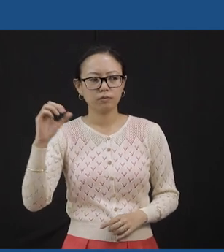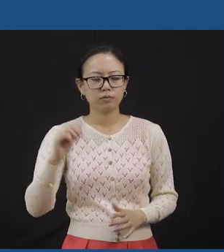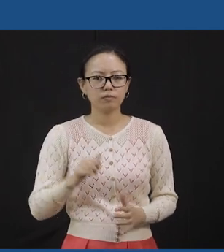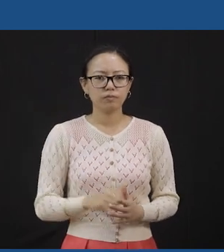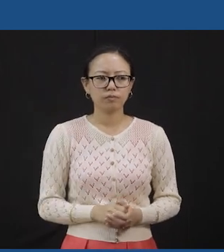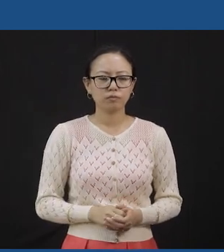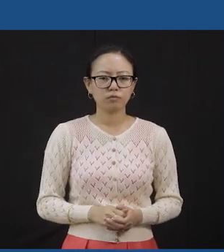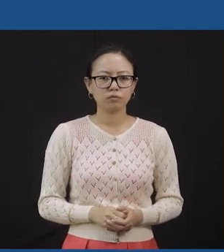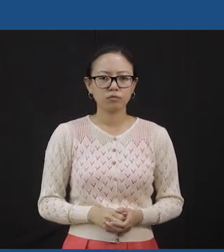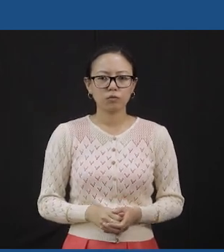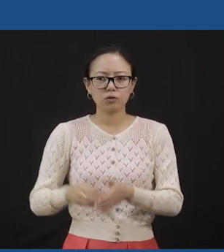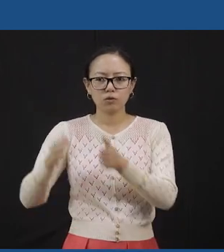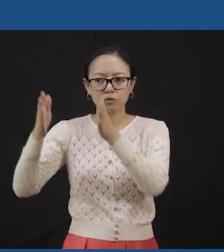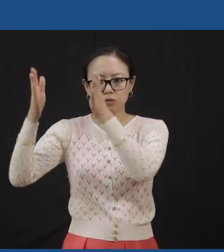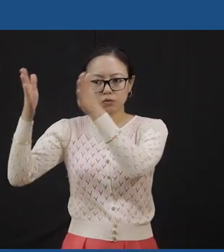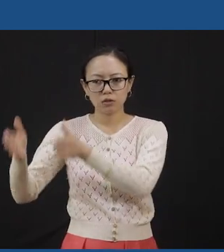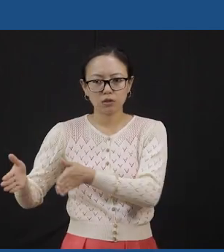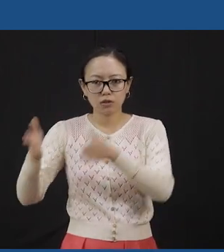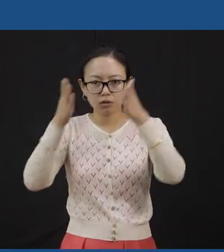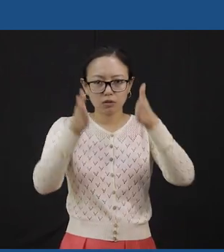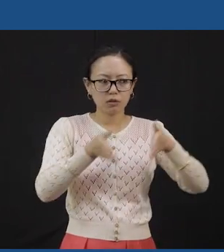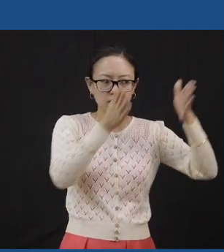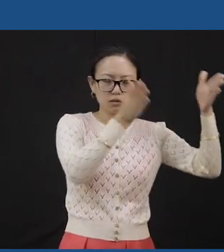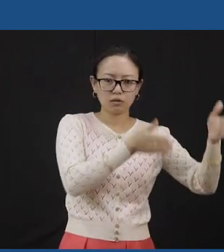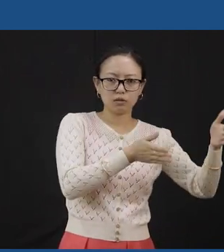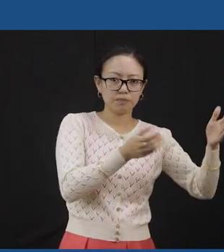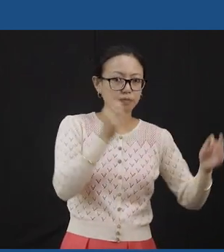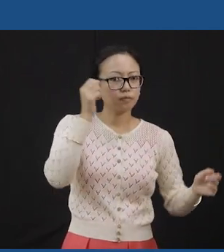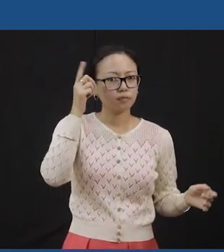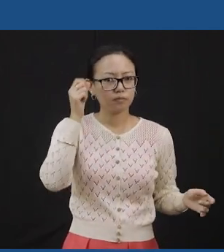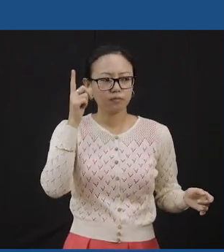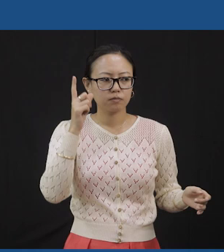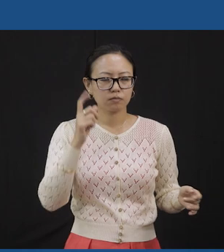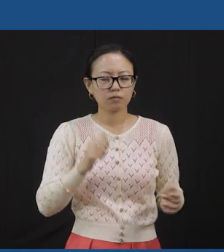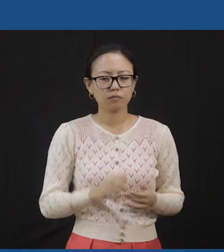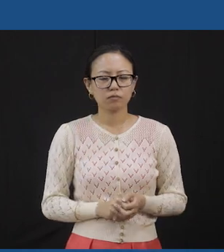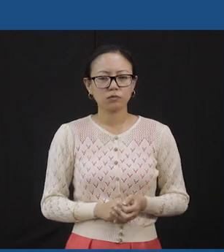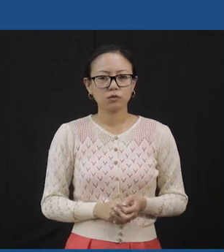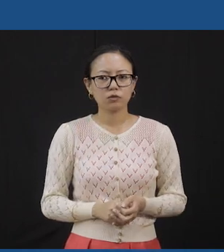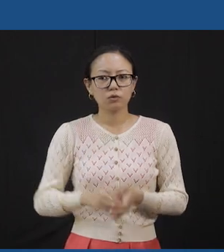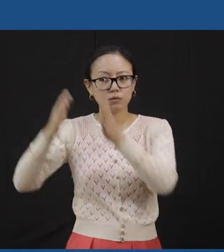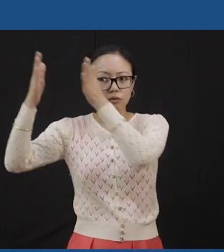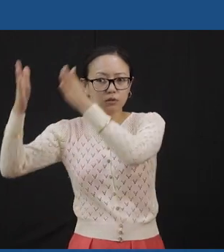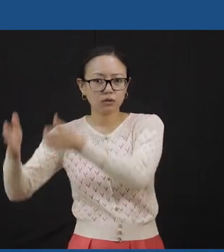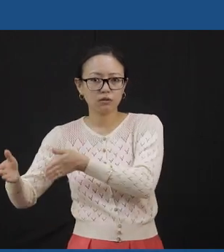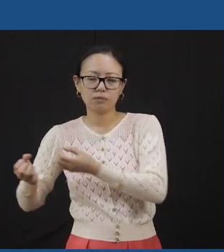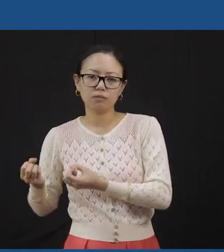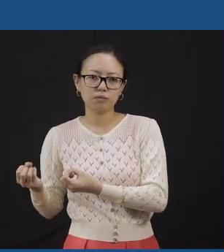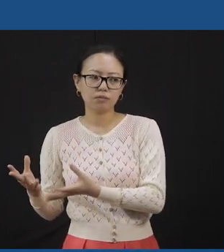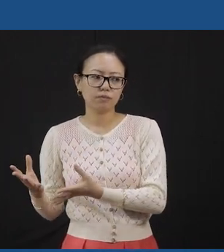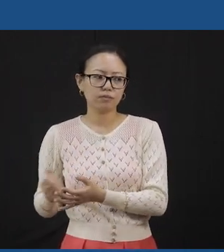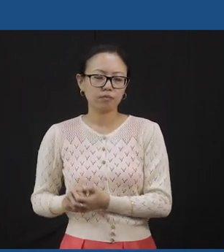its place value. So we will start from right side. That is the ones place.